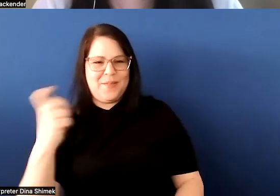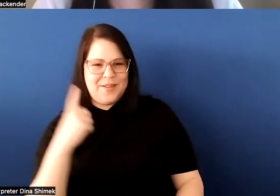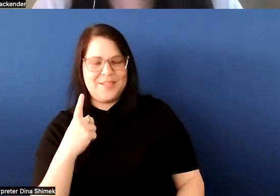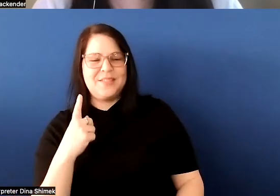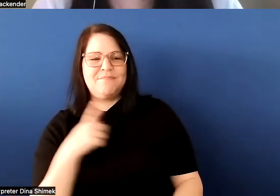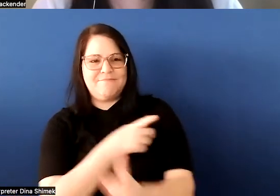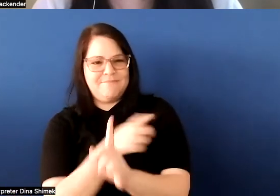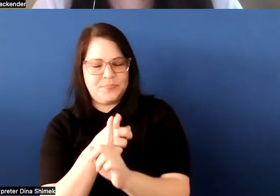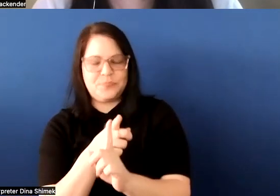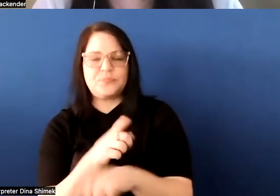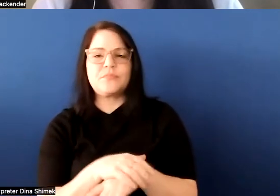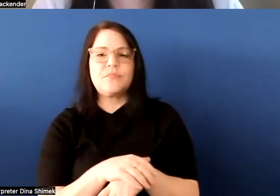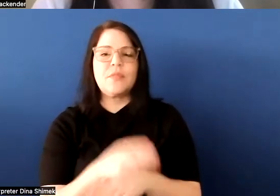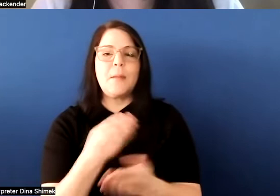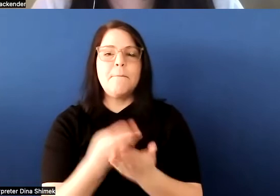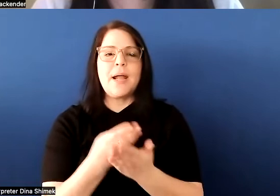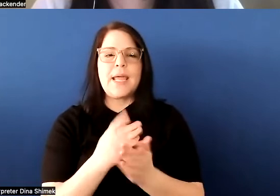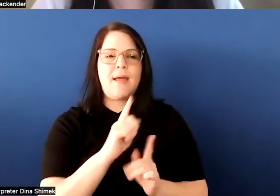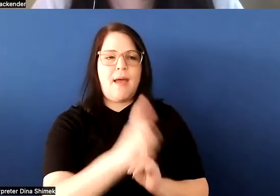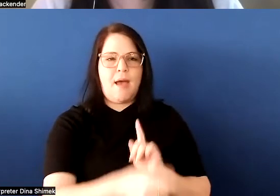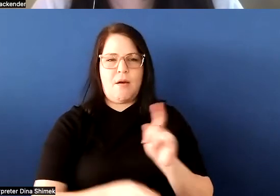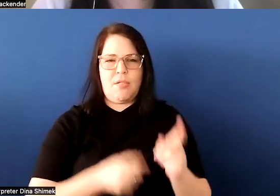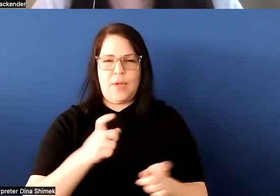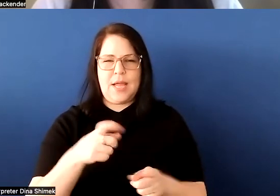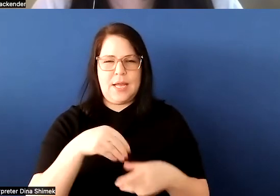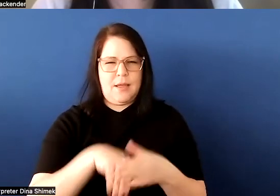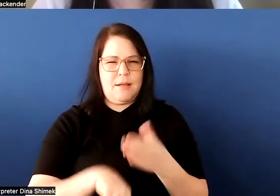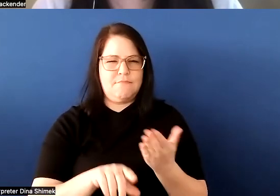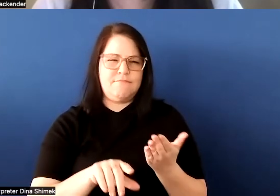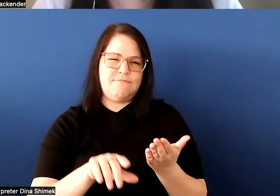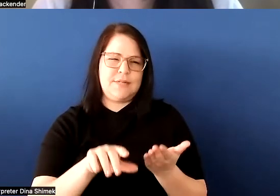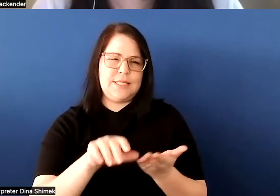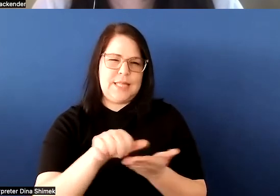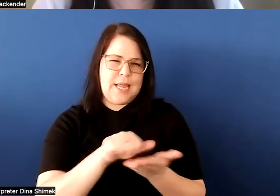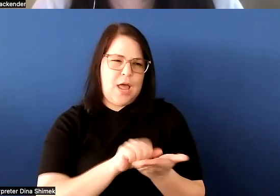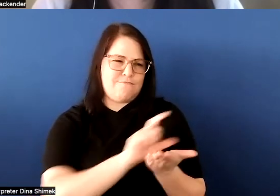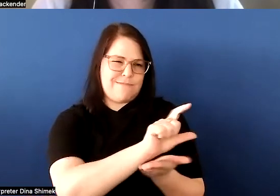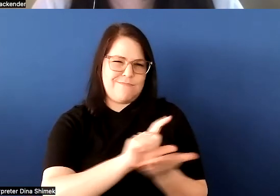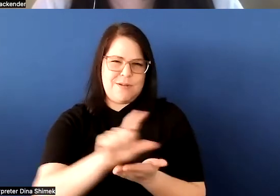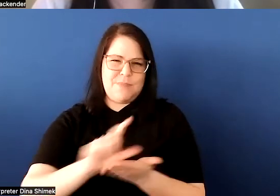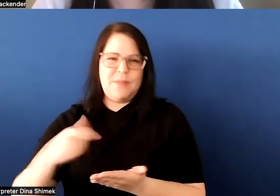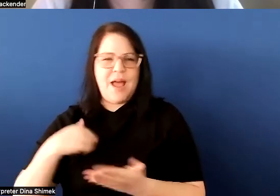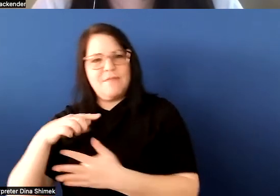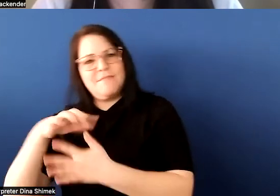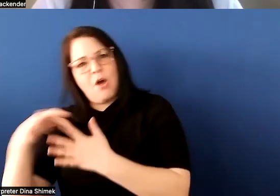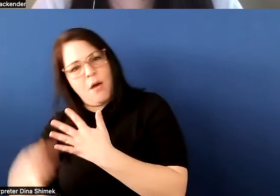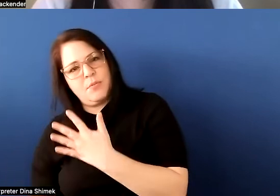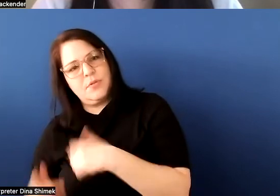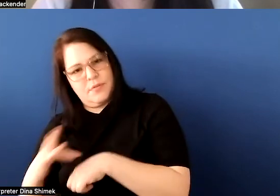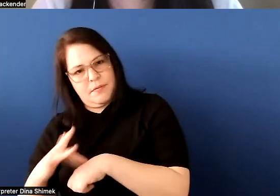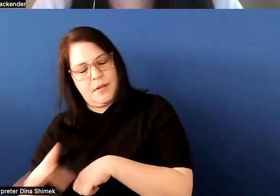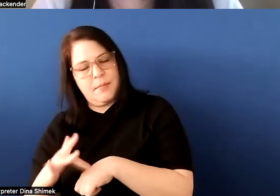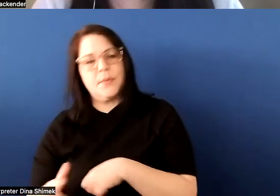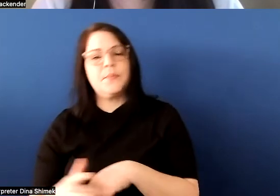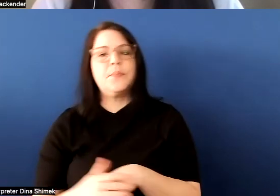about money allocated into the account, and as Keith was saying, the different options we have available.